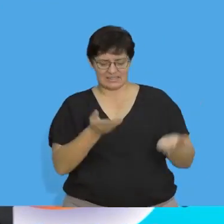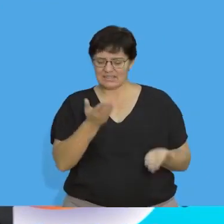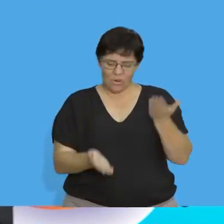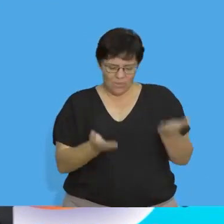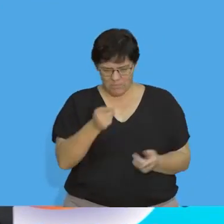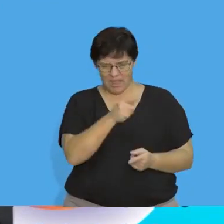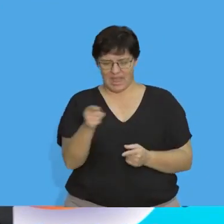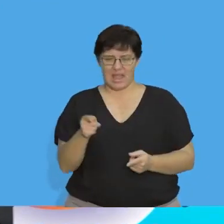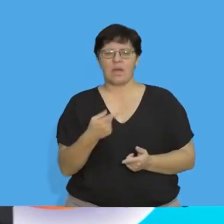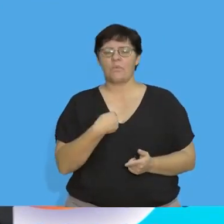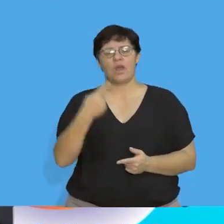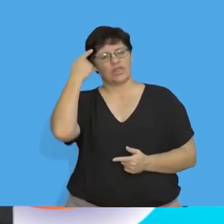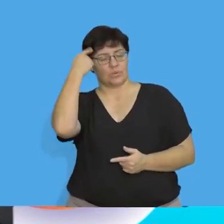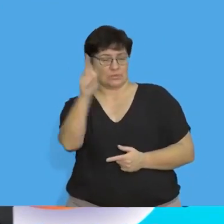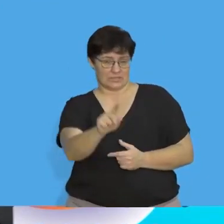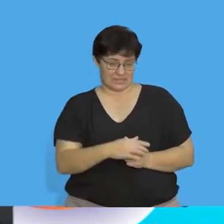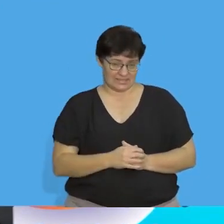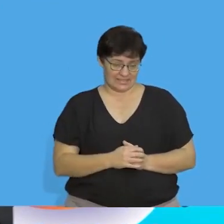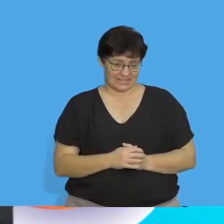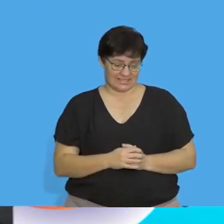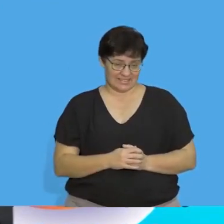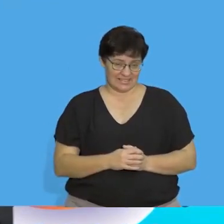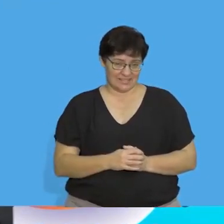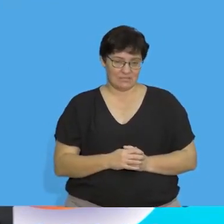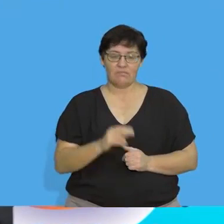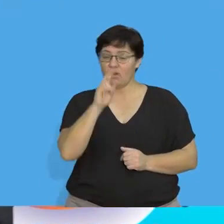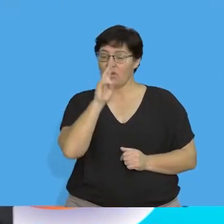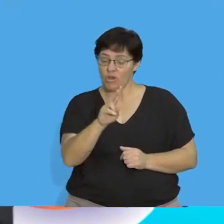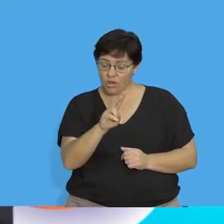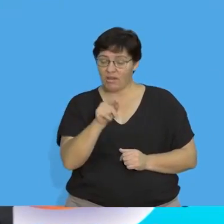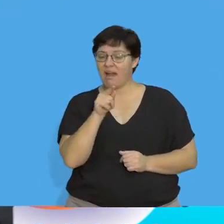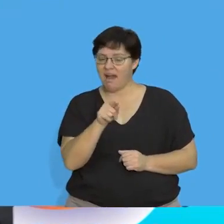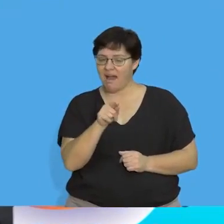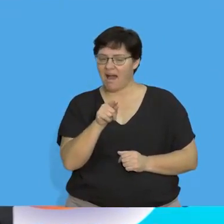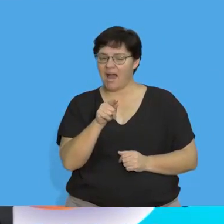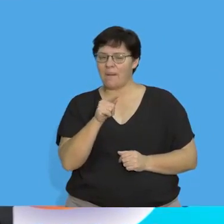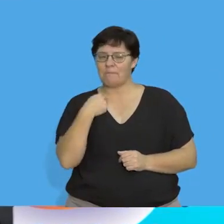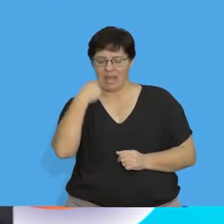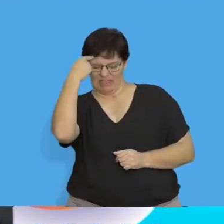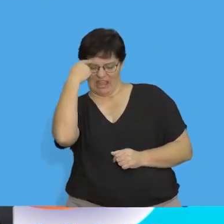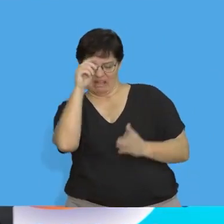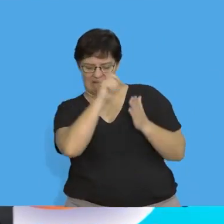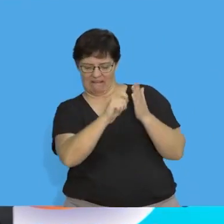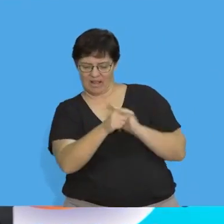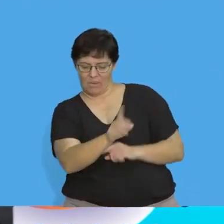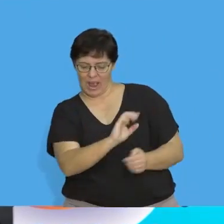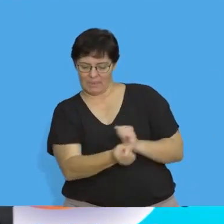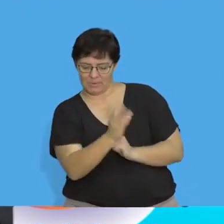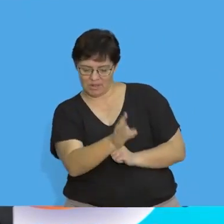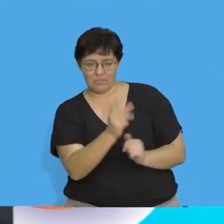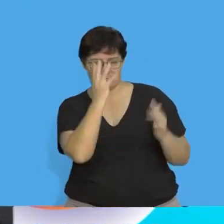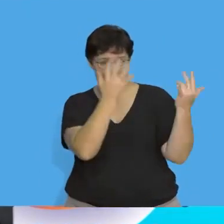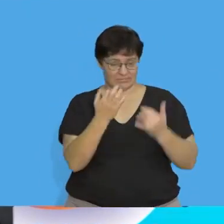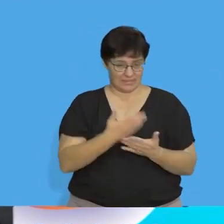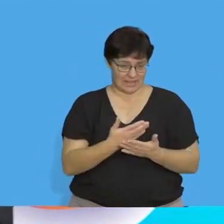we originally thought by looking at our hypothesis and seeing if we can work out exactly what's happening. But you know